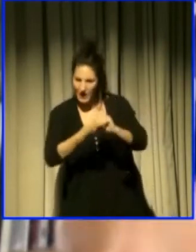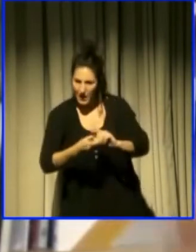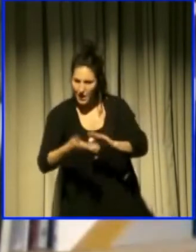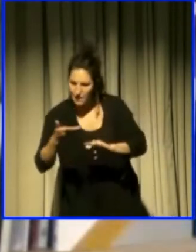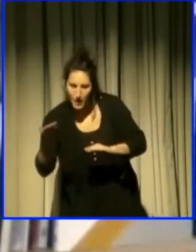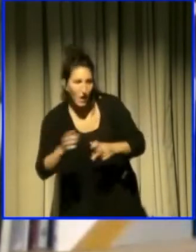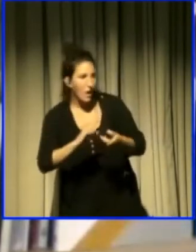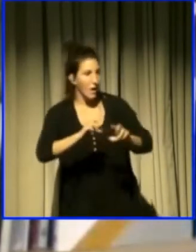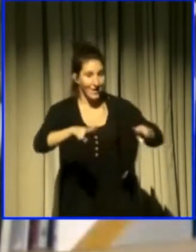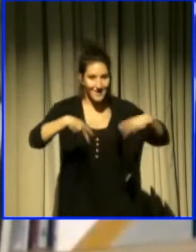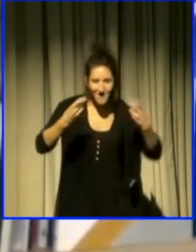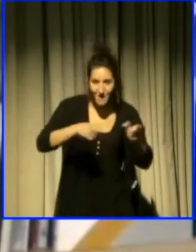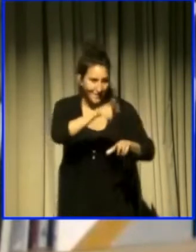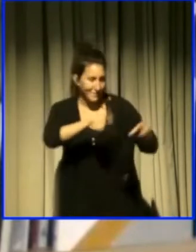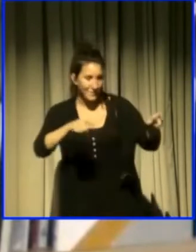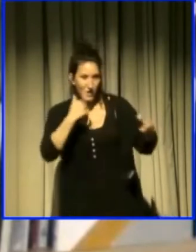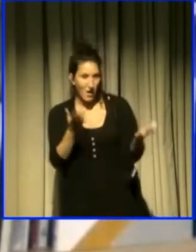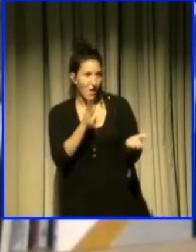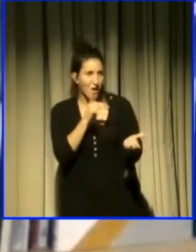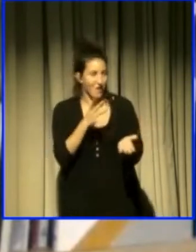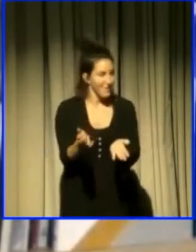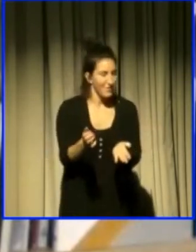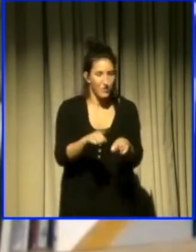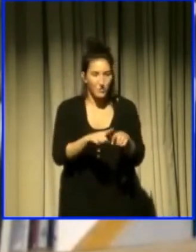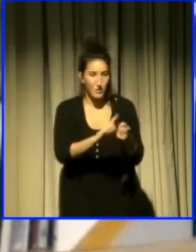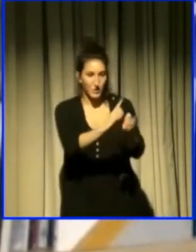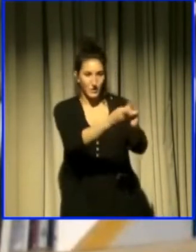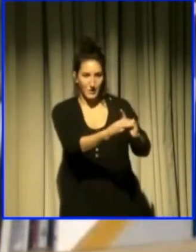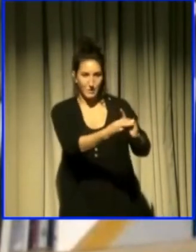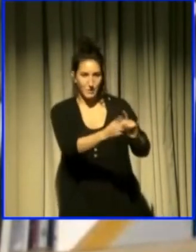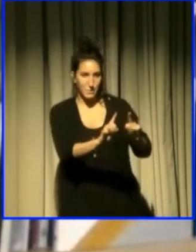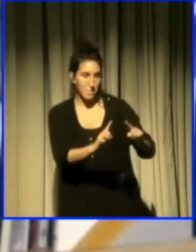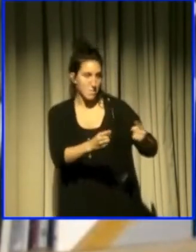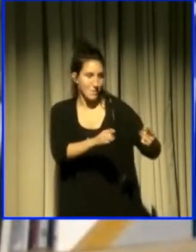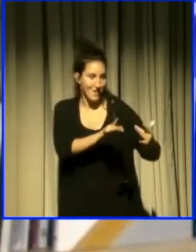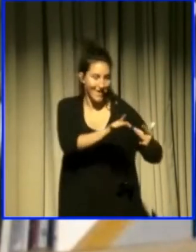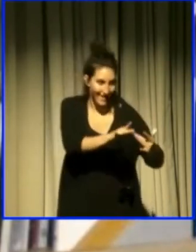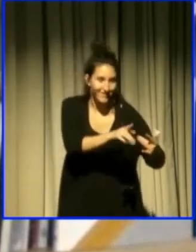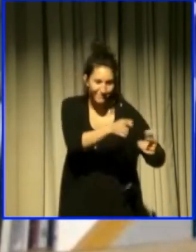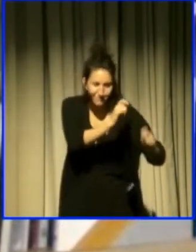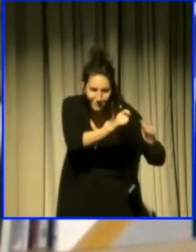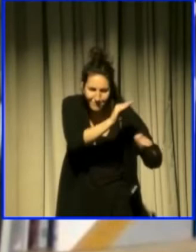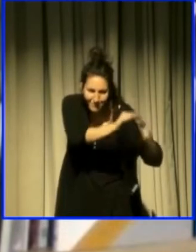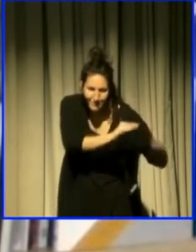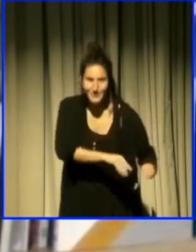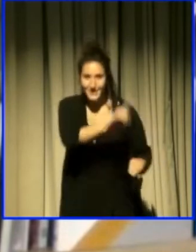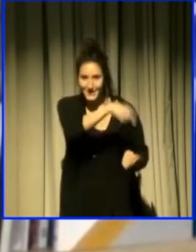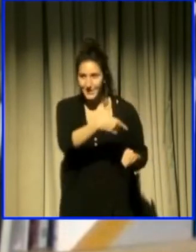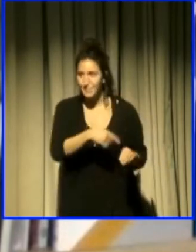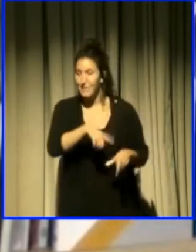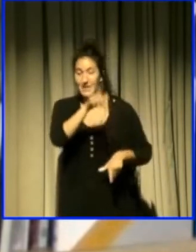are embracing it as the firsts. So the early adopters. And the type of people that you can look for are, for